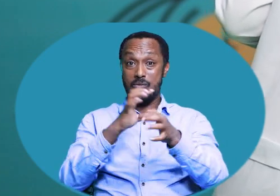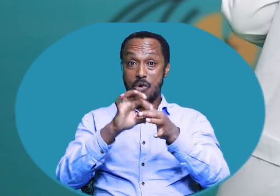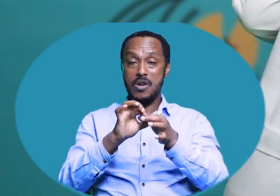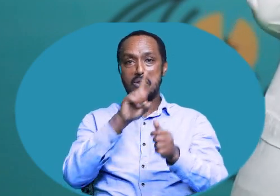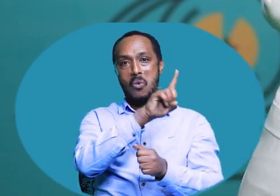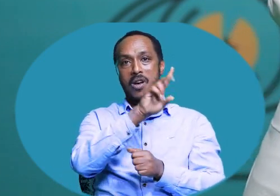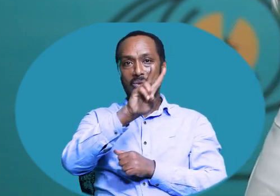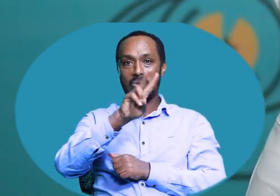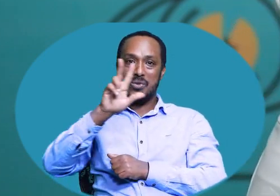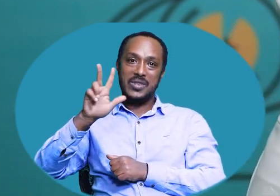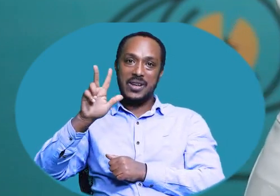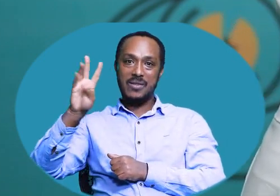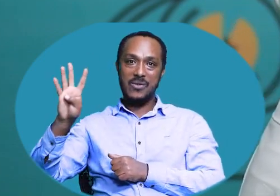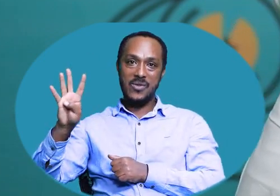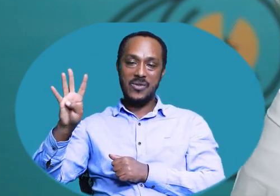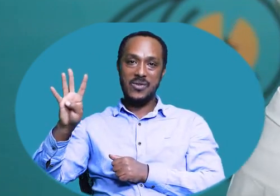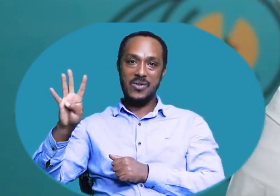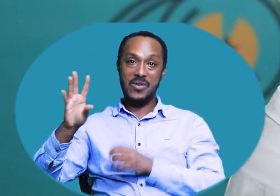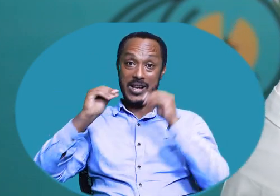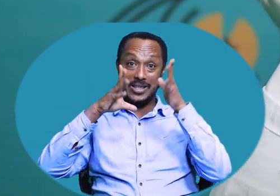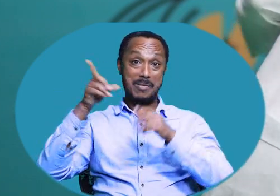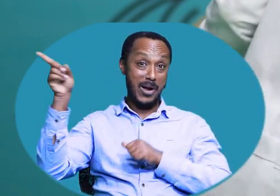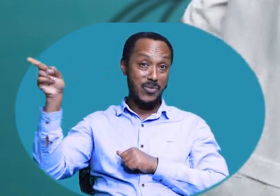2, 3, 4.